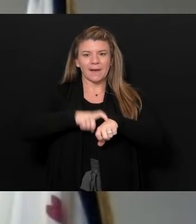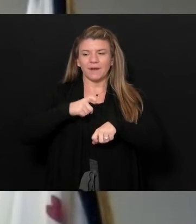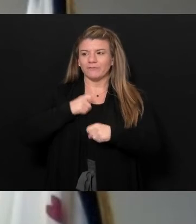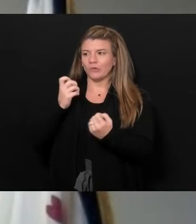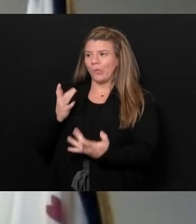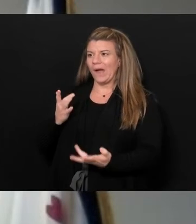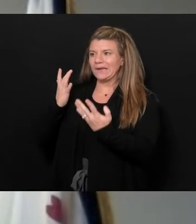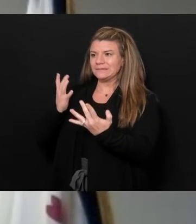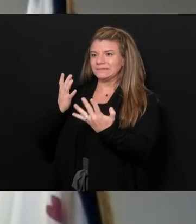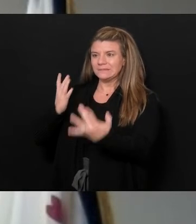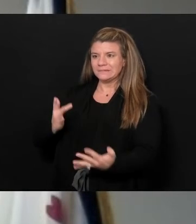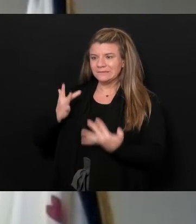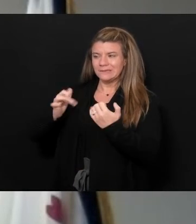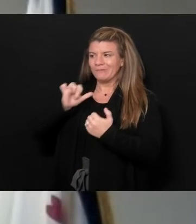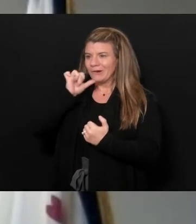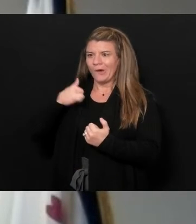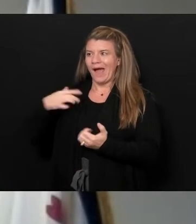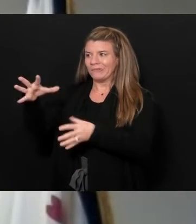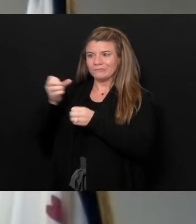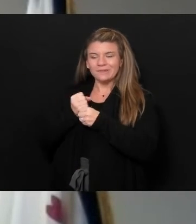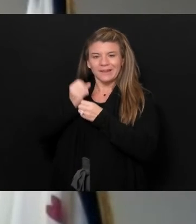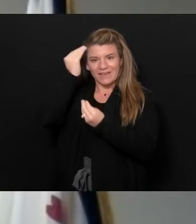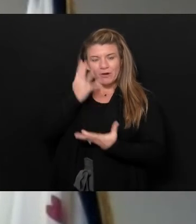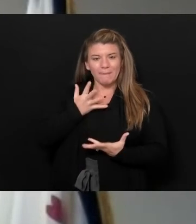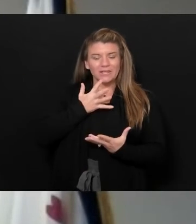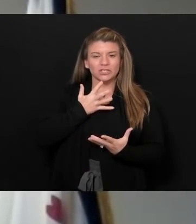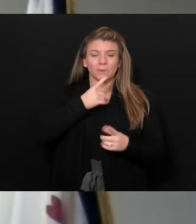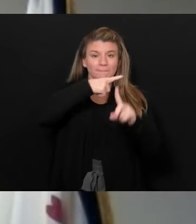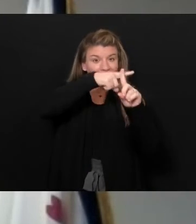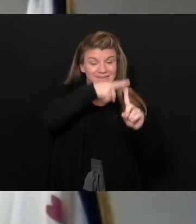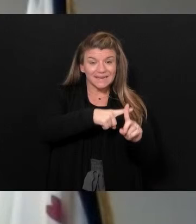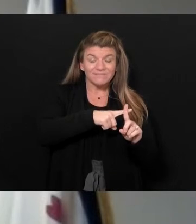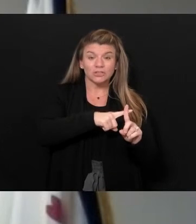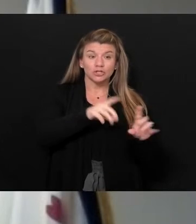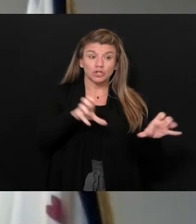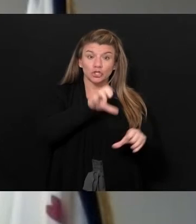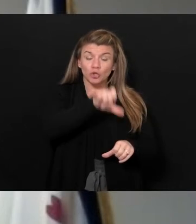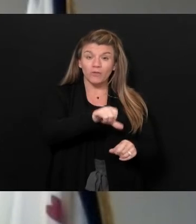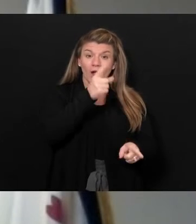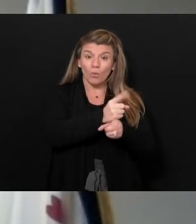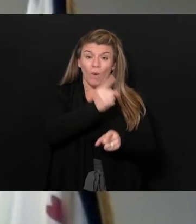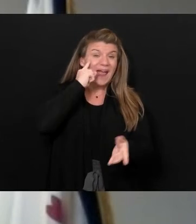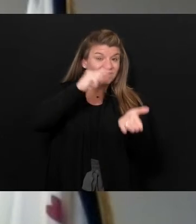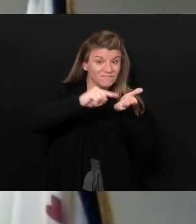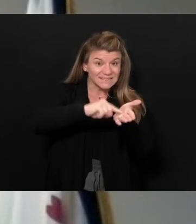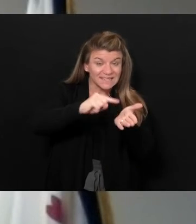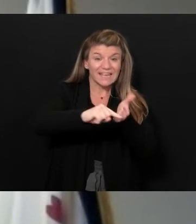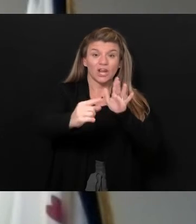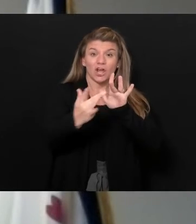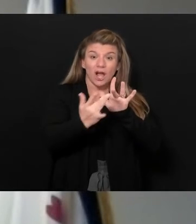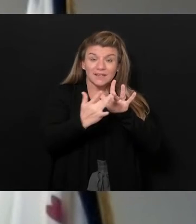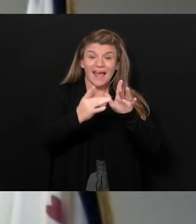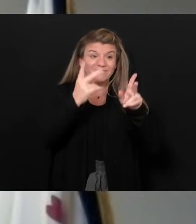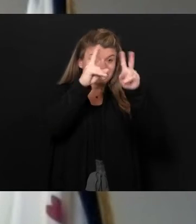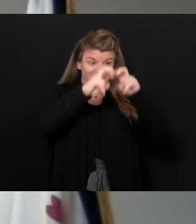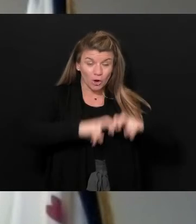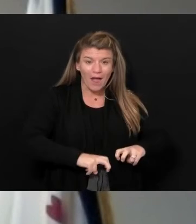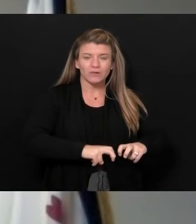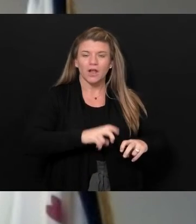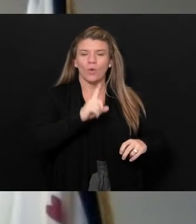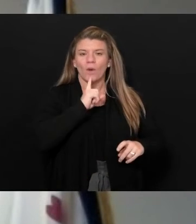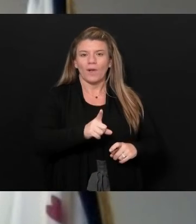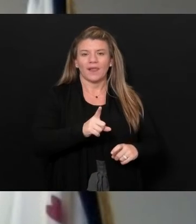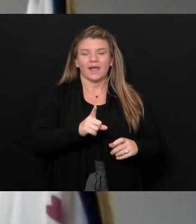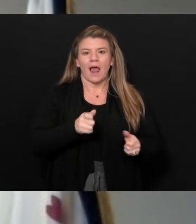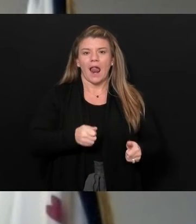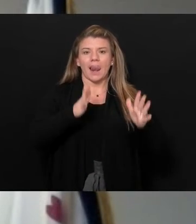have the information we need on positive cases to do that investigation and do that contact tracing, we